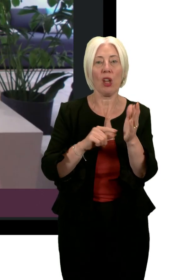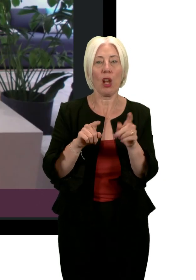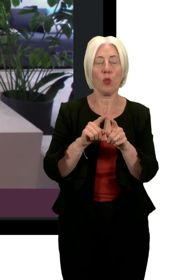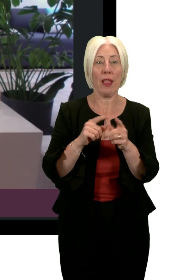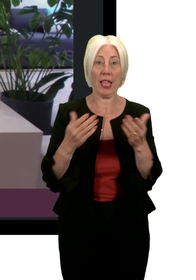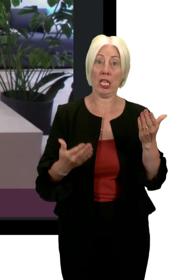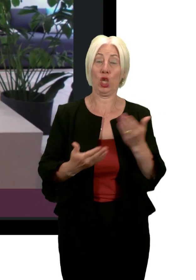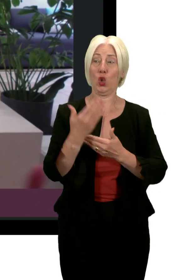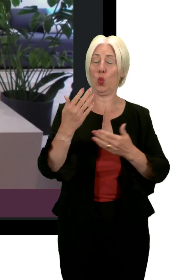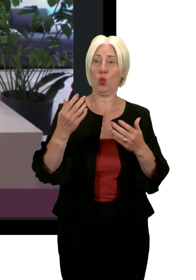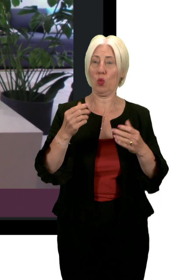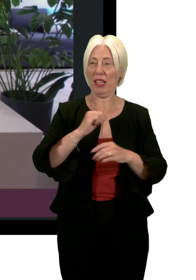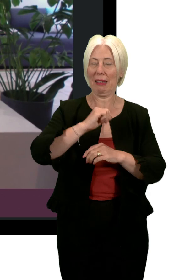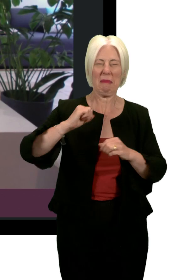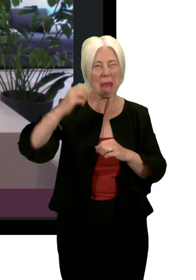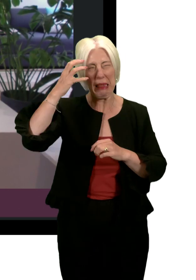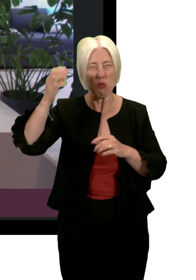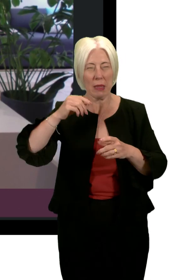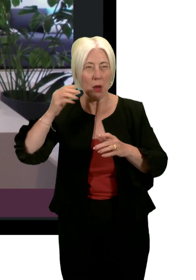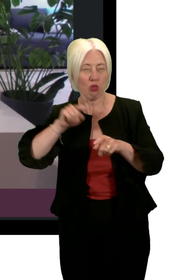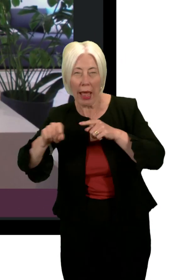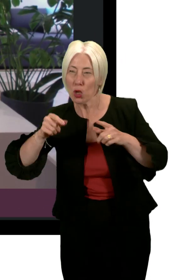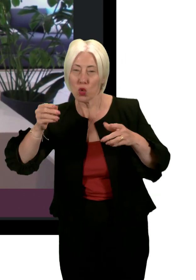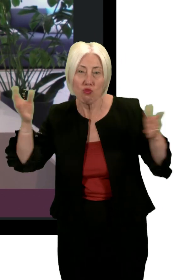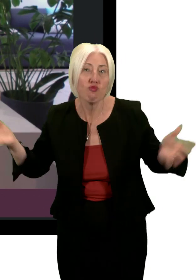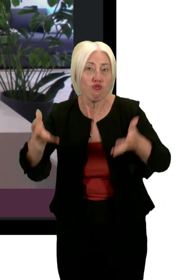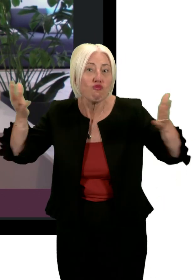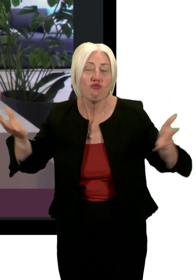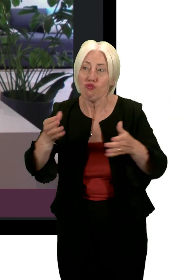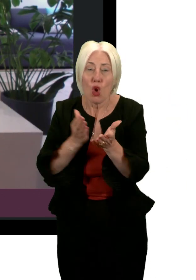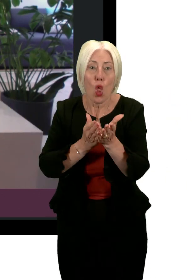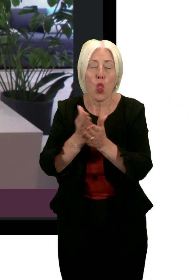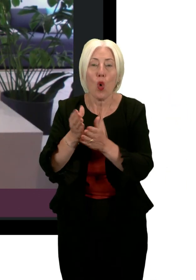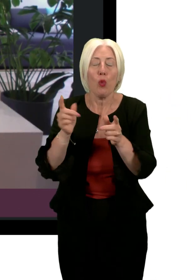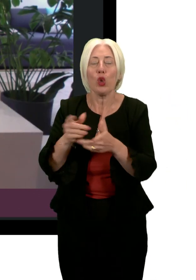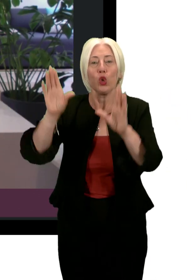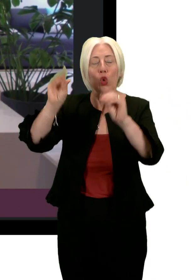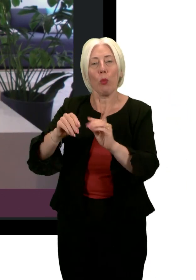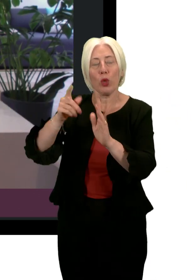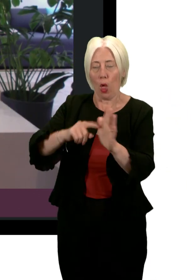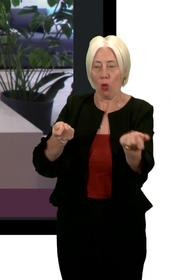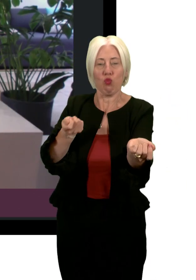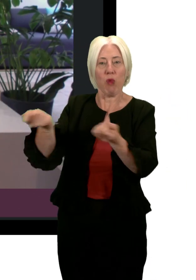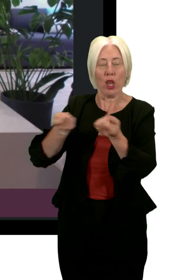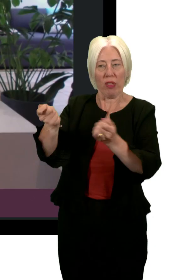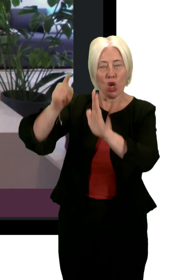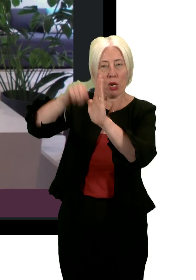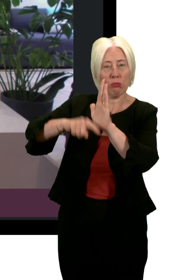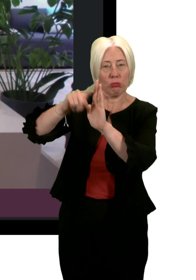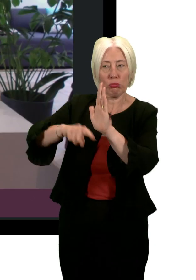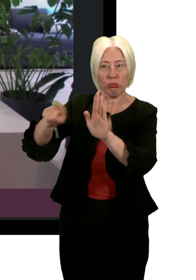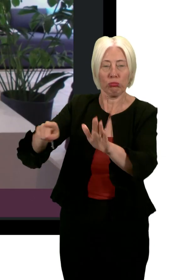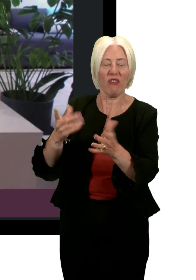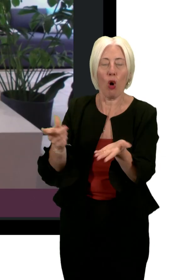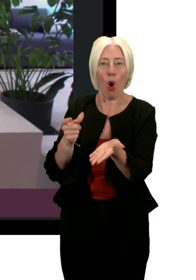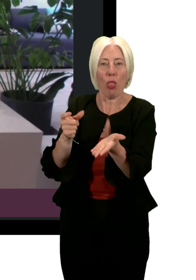neoliberalism, it was deliberately incentivized through deregulation of